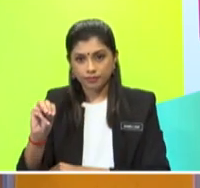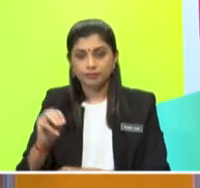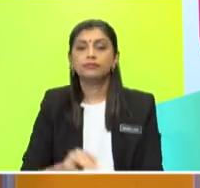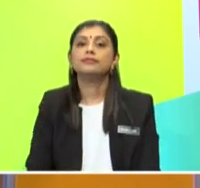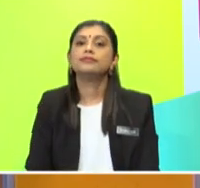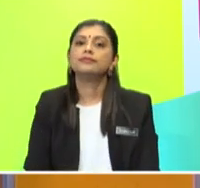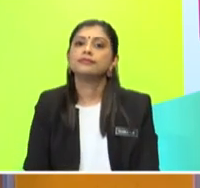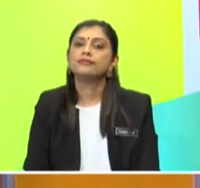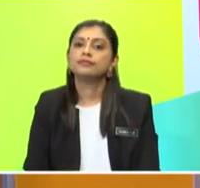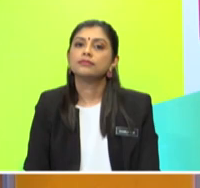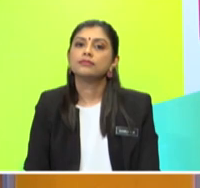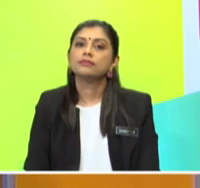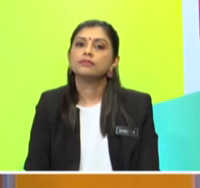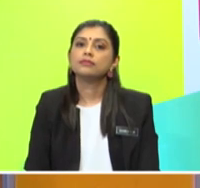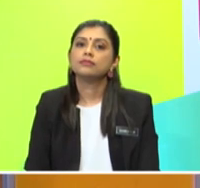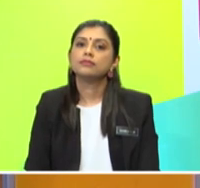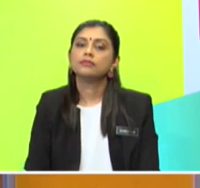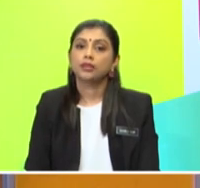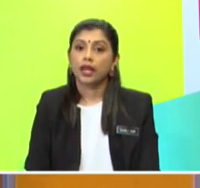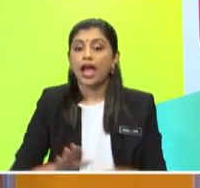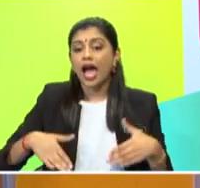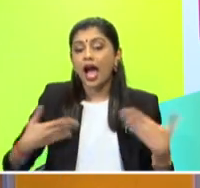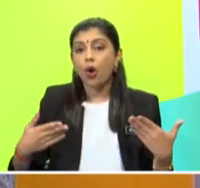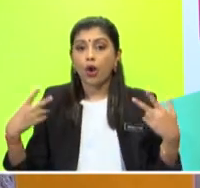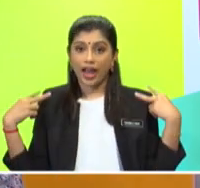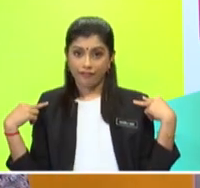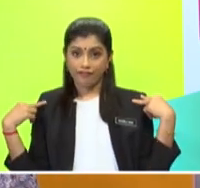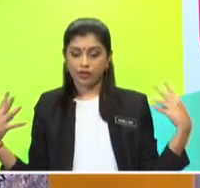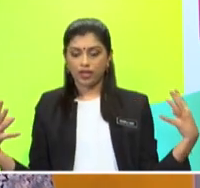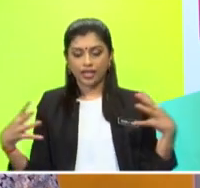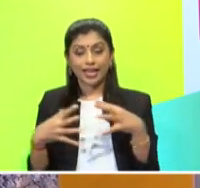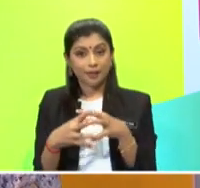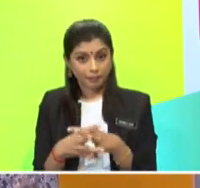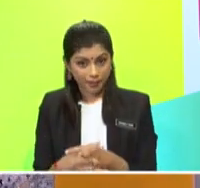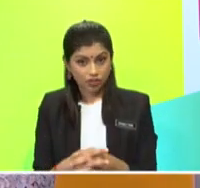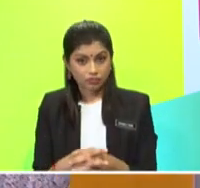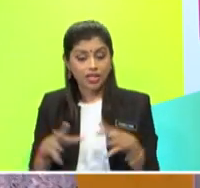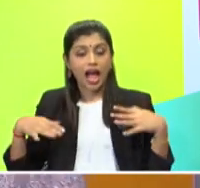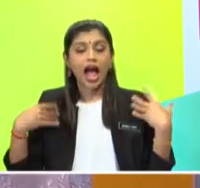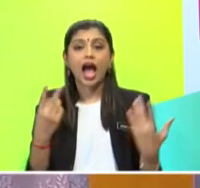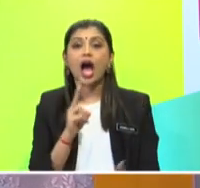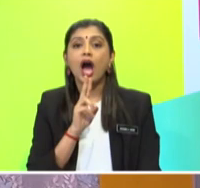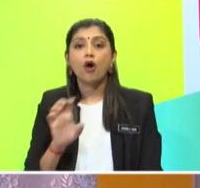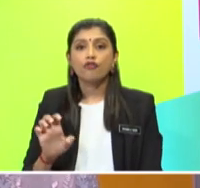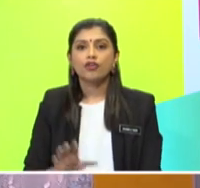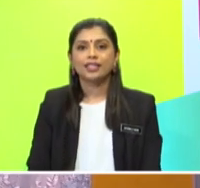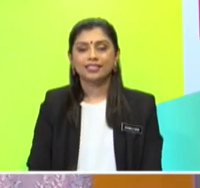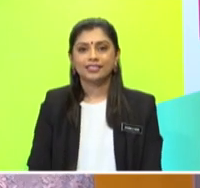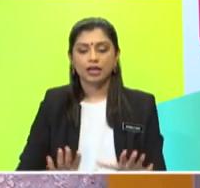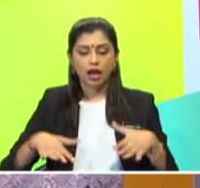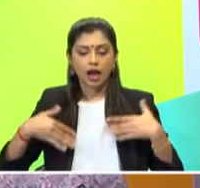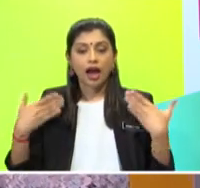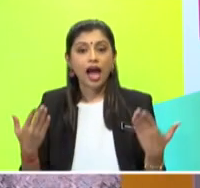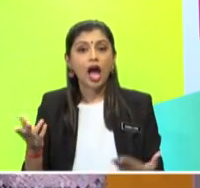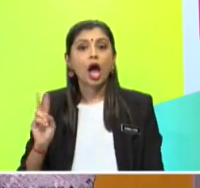been can be also written as have. But Sean, I always like to remind the pupils out there,